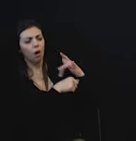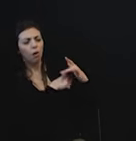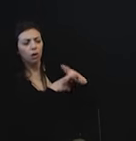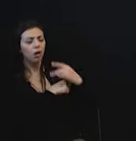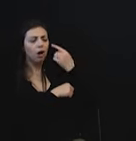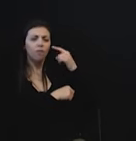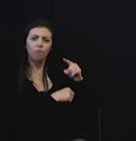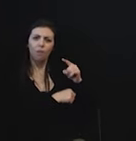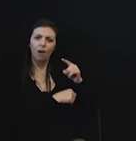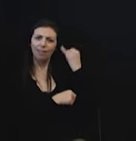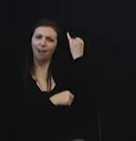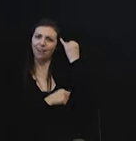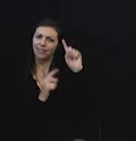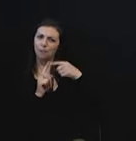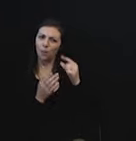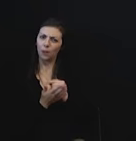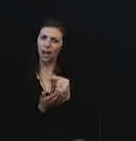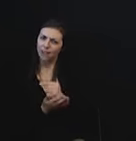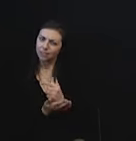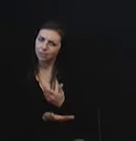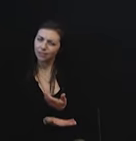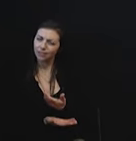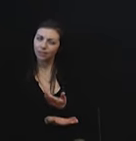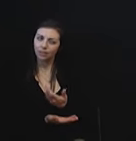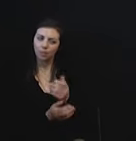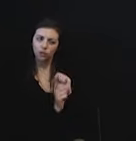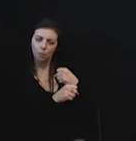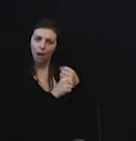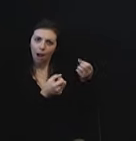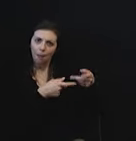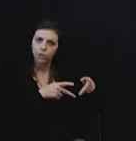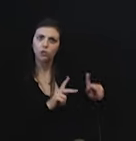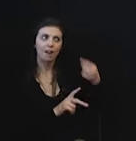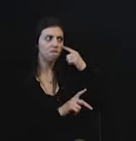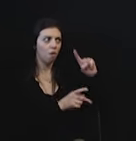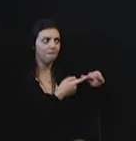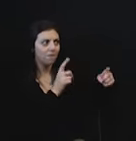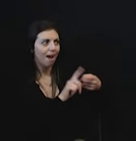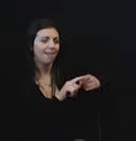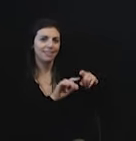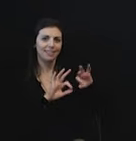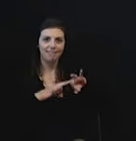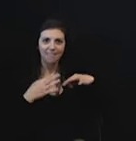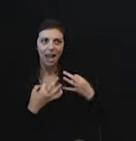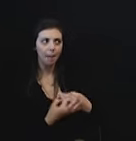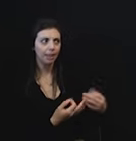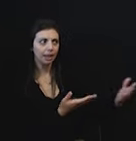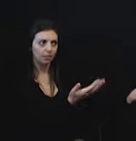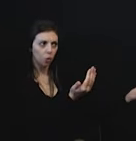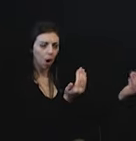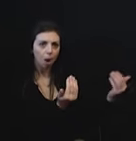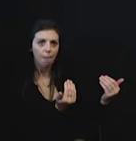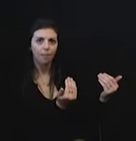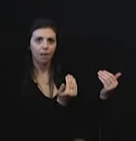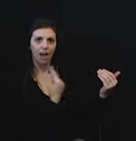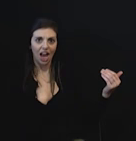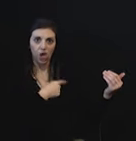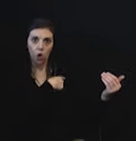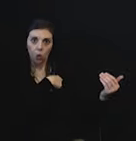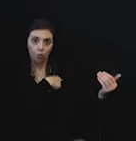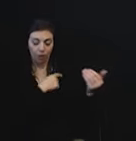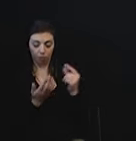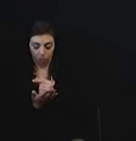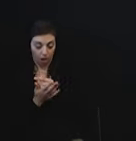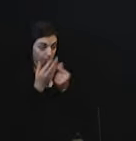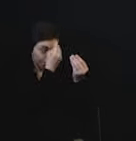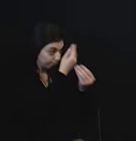gospel, and to create opportunities for friends and family to come around. And we would come in and we would share the gospel,